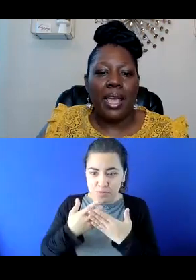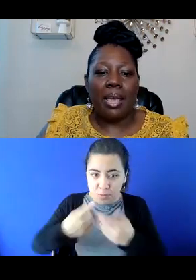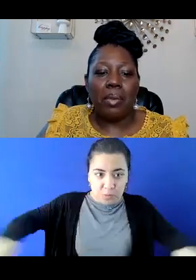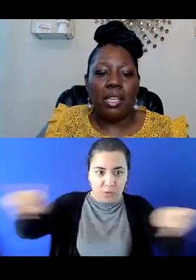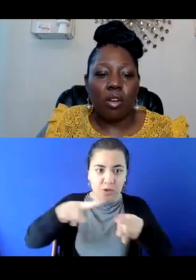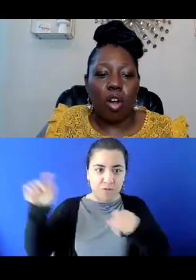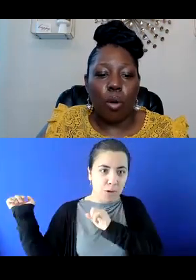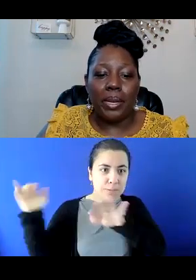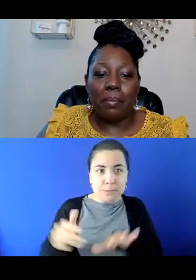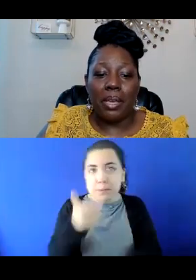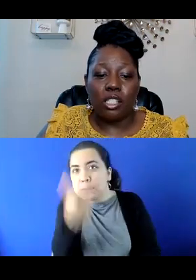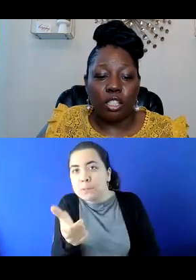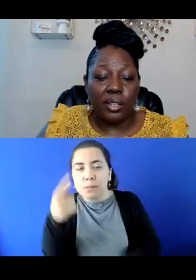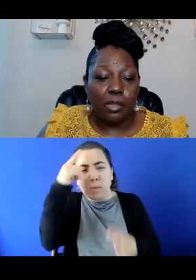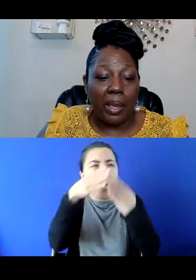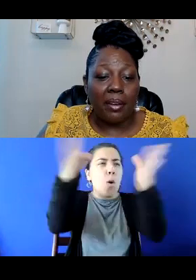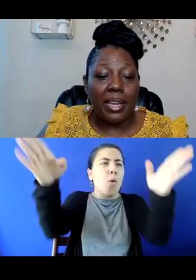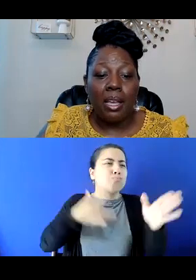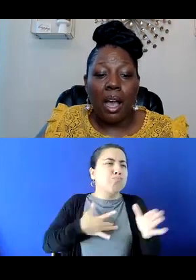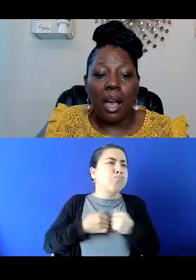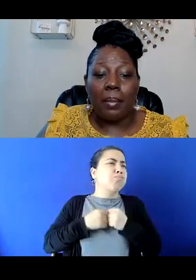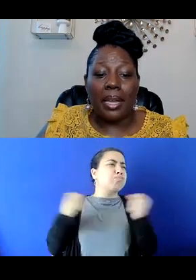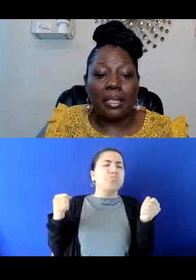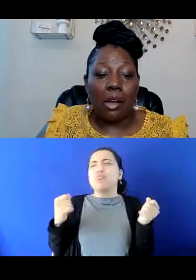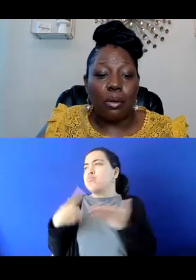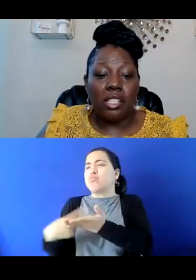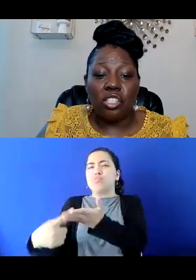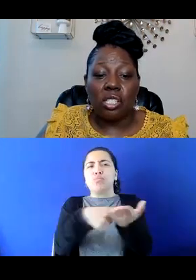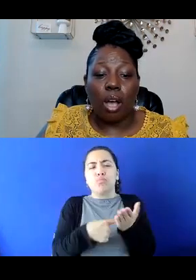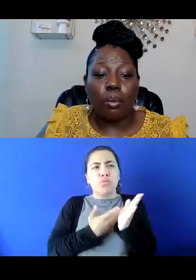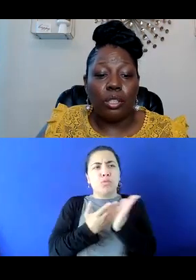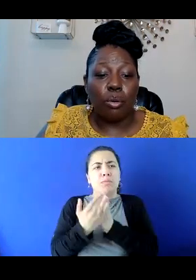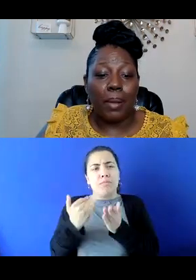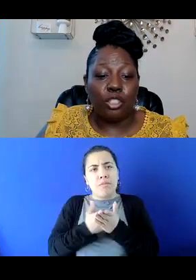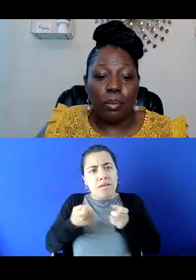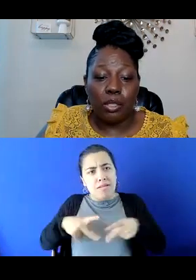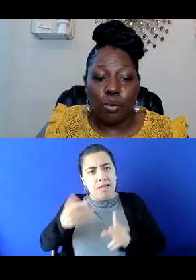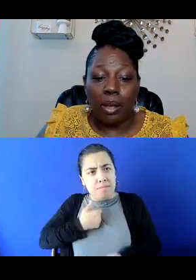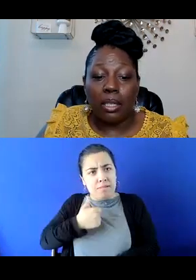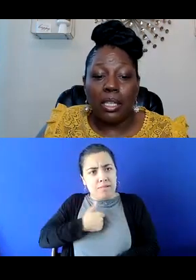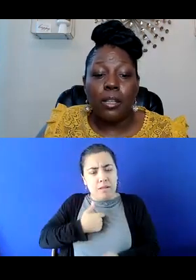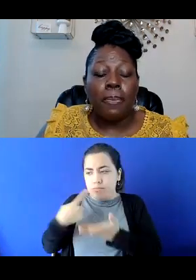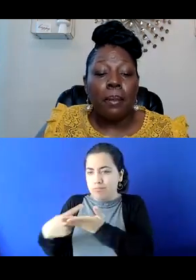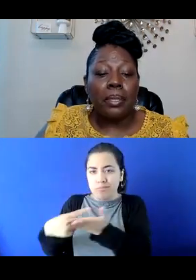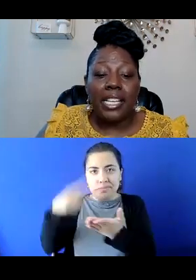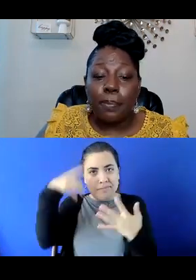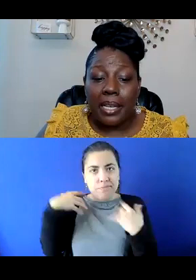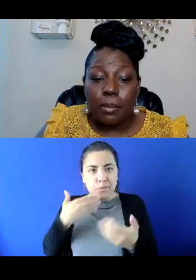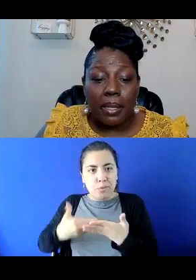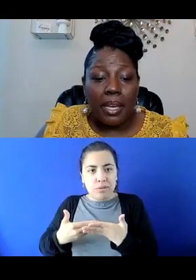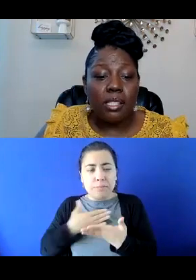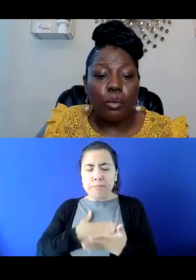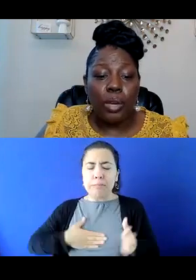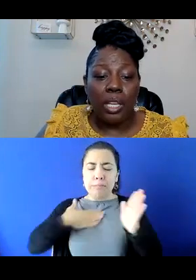in and being so open and being so transparent and allowing me to just talk with you about your mental wellness. Please,